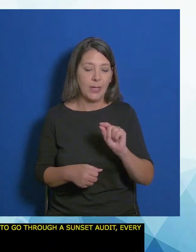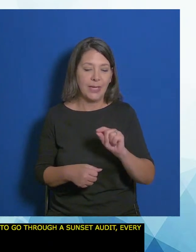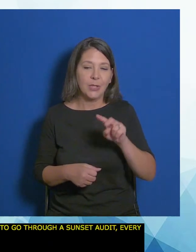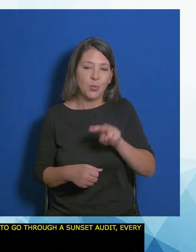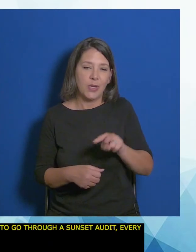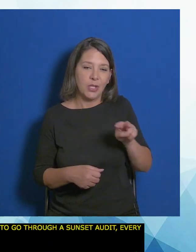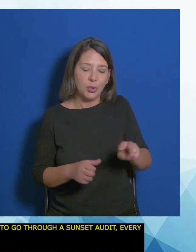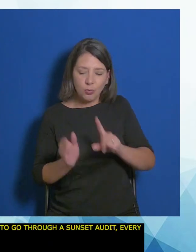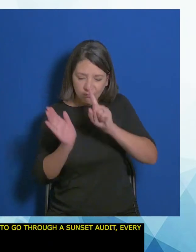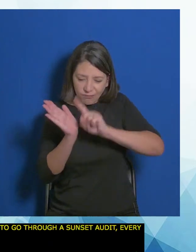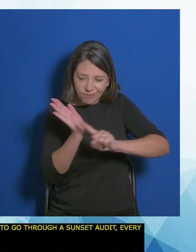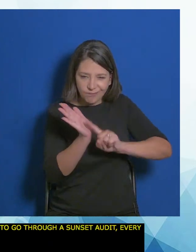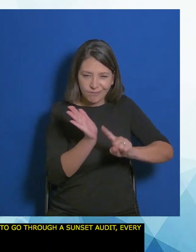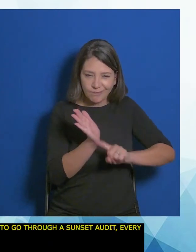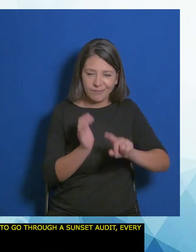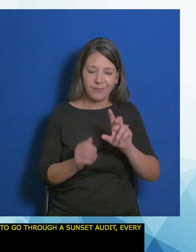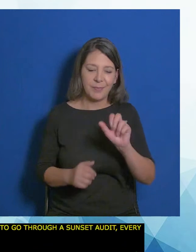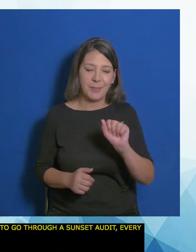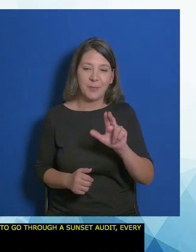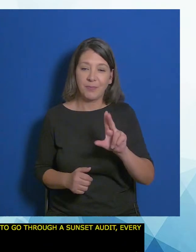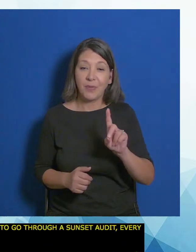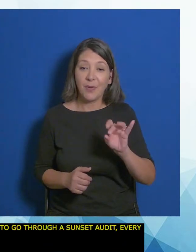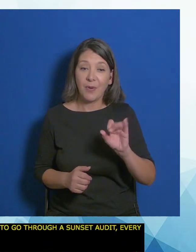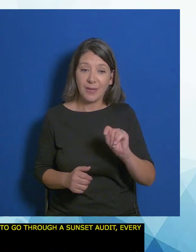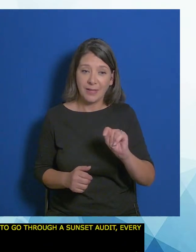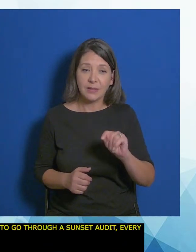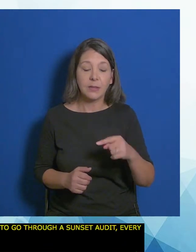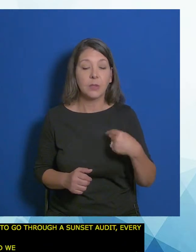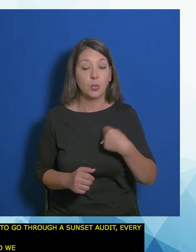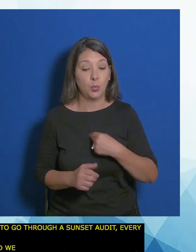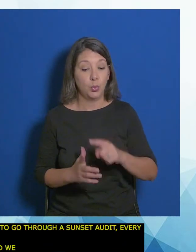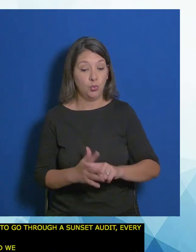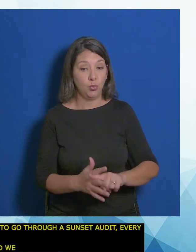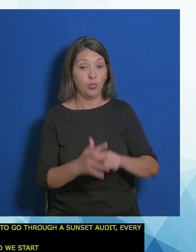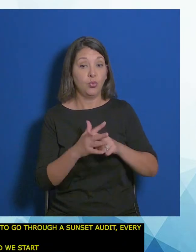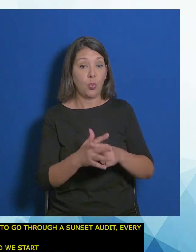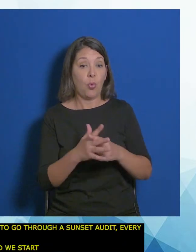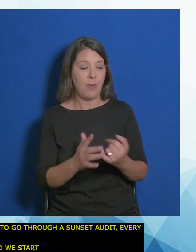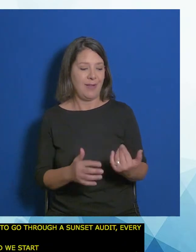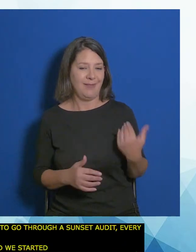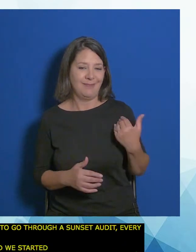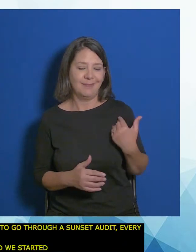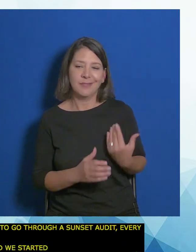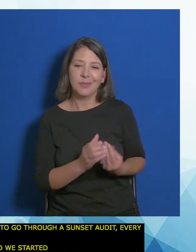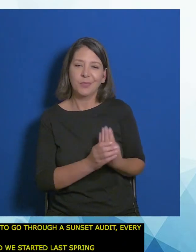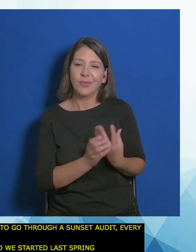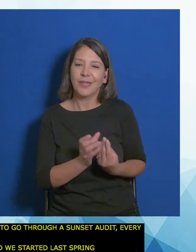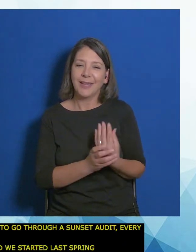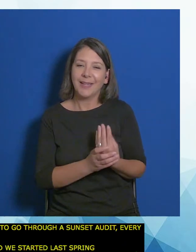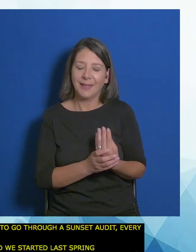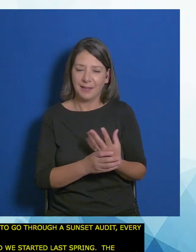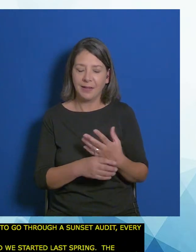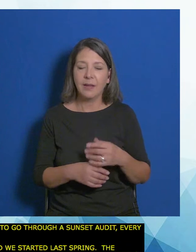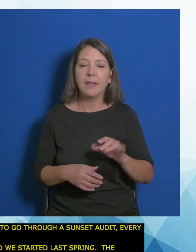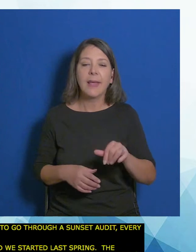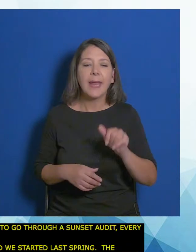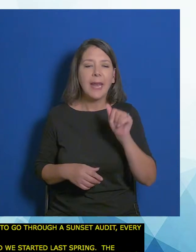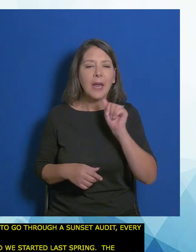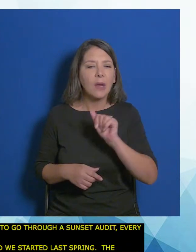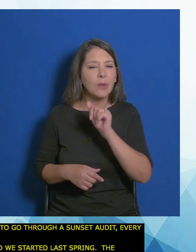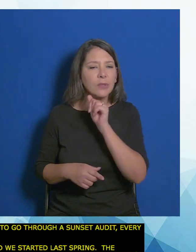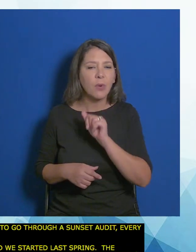2022 audit. We started last spring. The Arizona